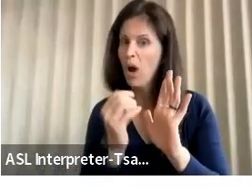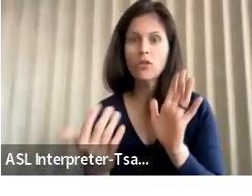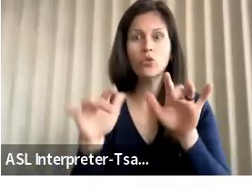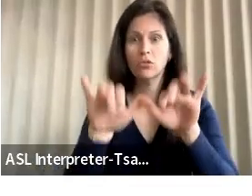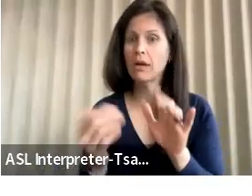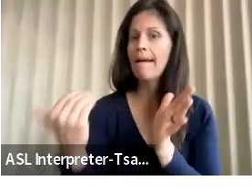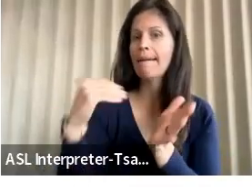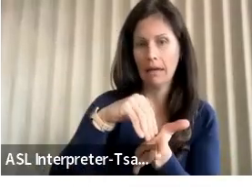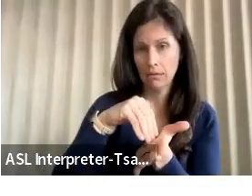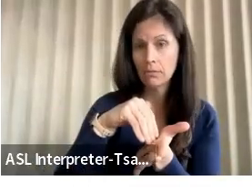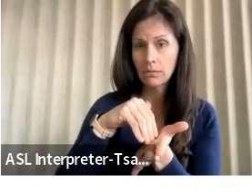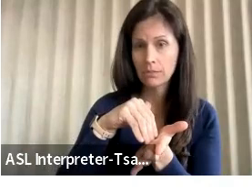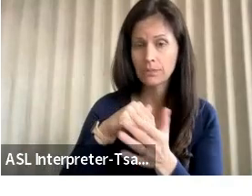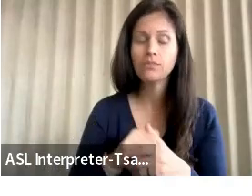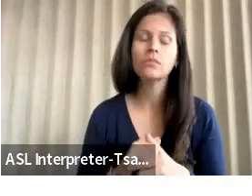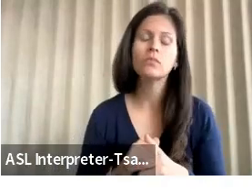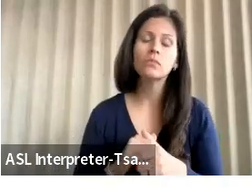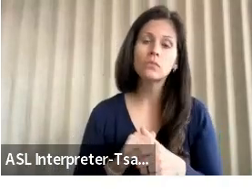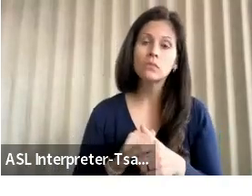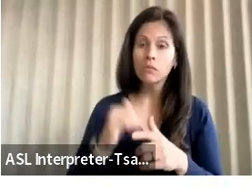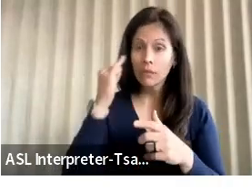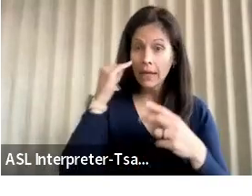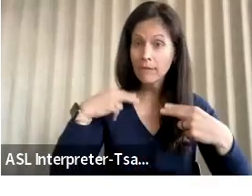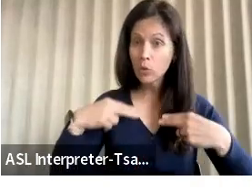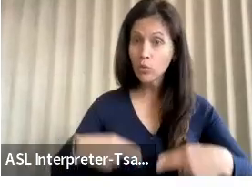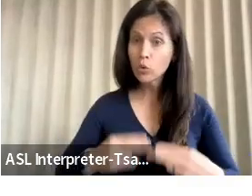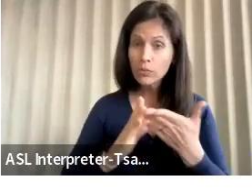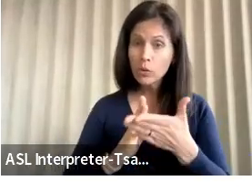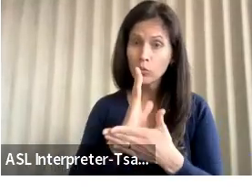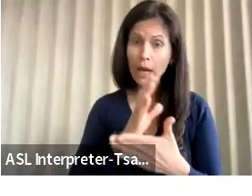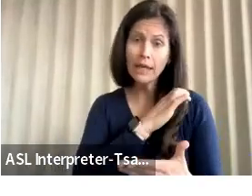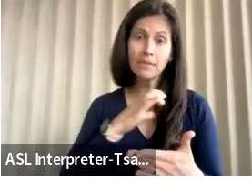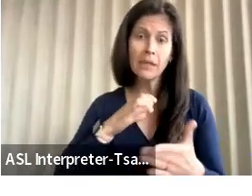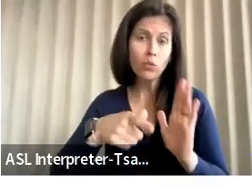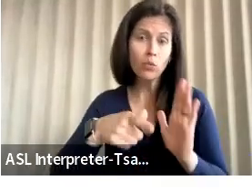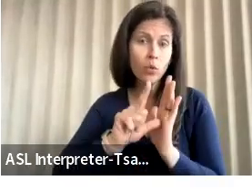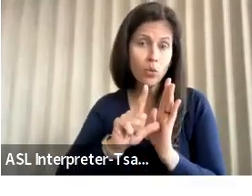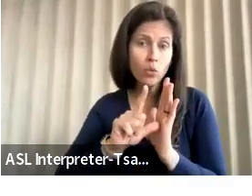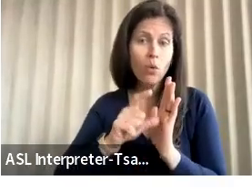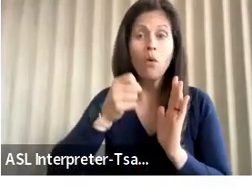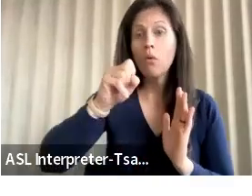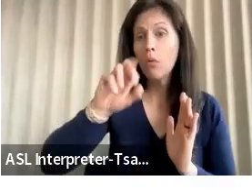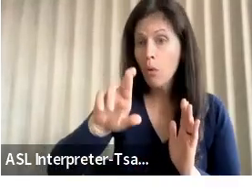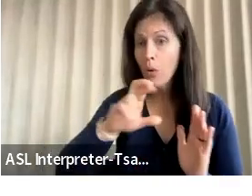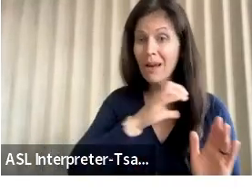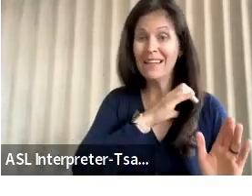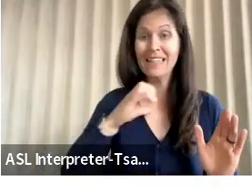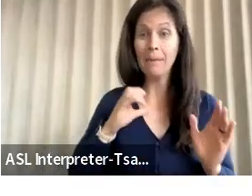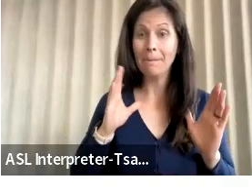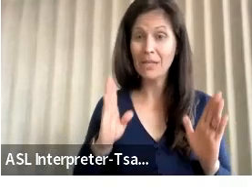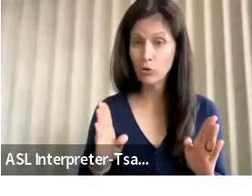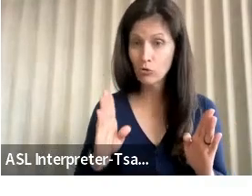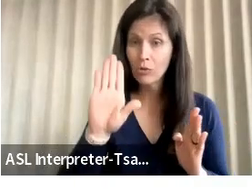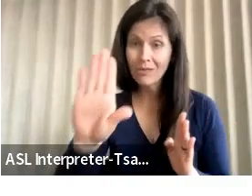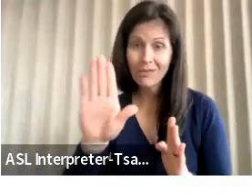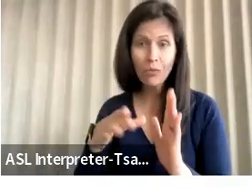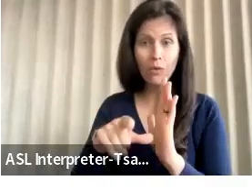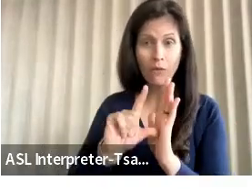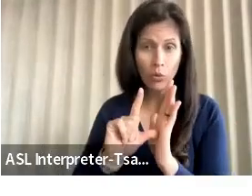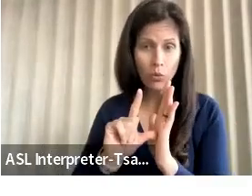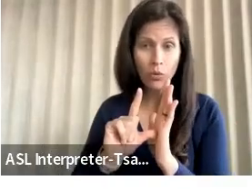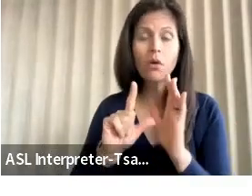Additionally, if the Human Rights Committee review and/or the Commissioner's review were